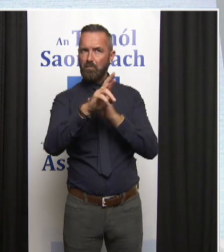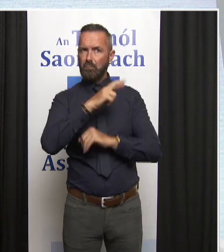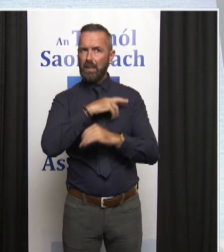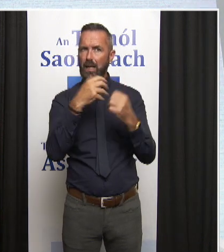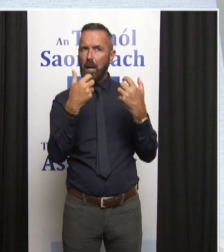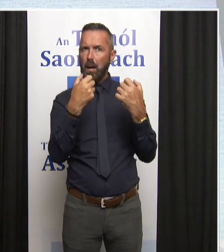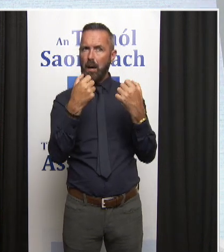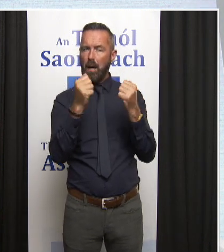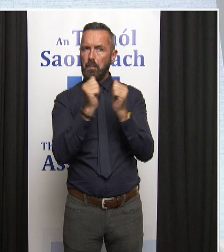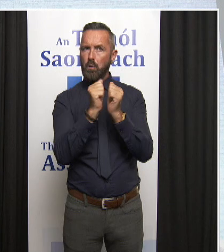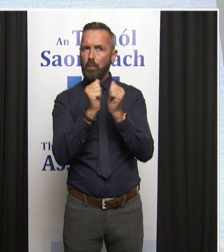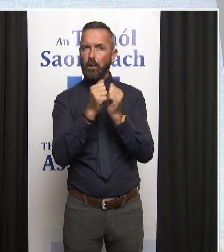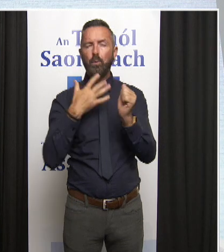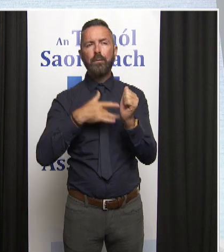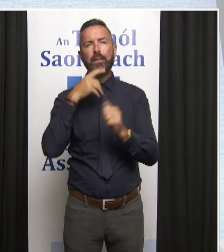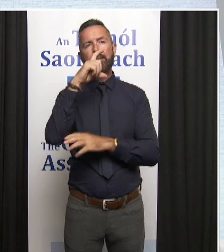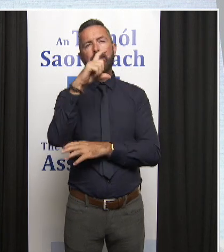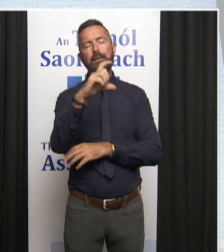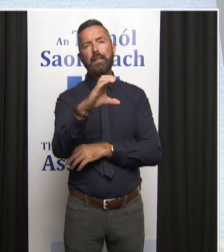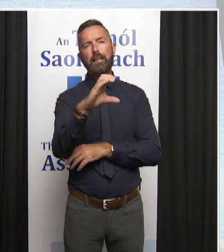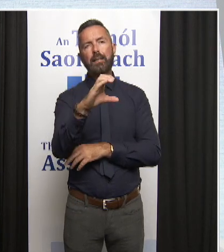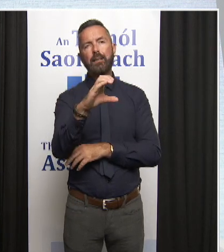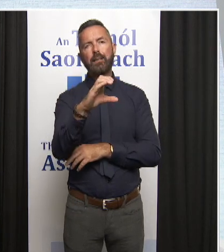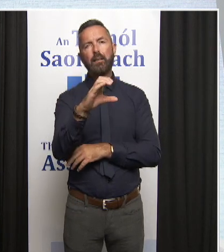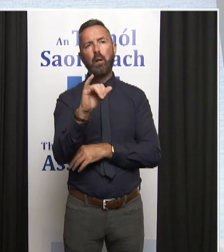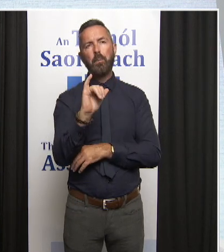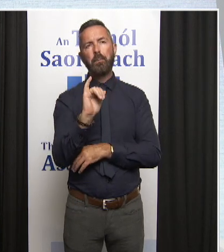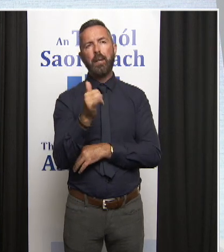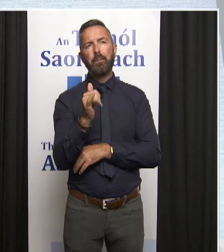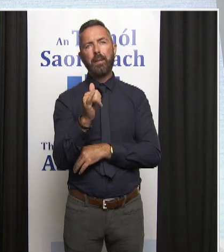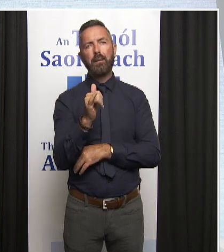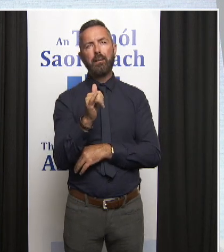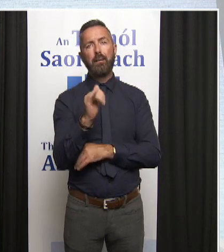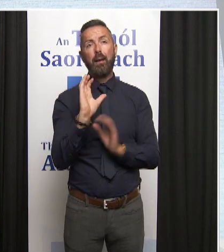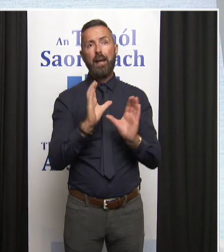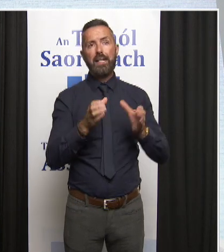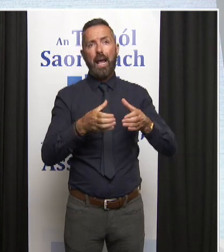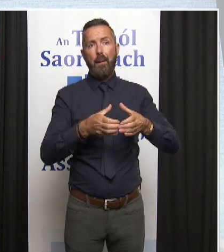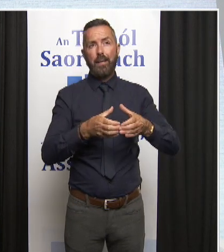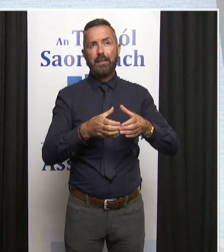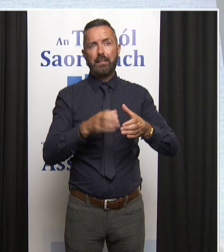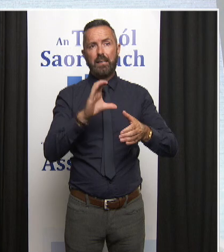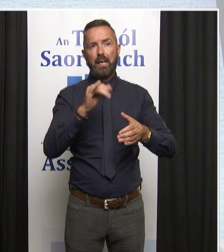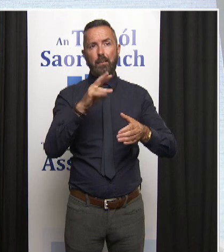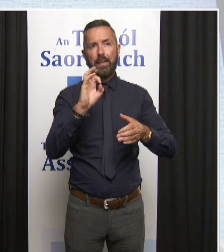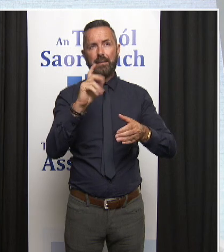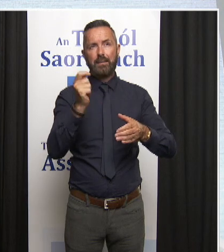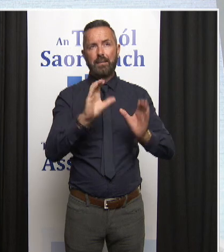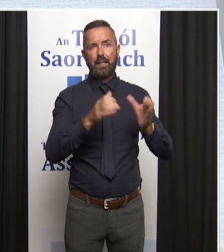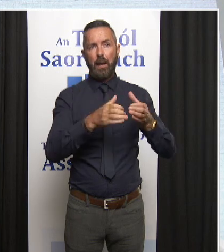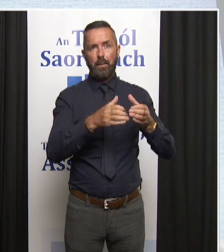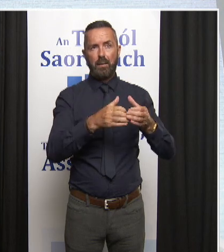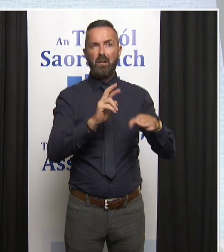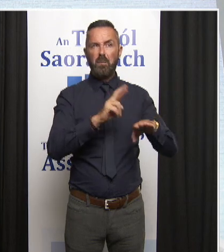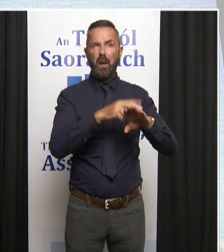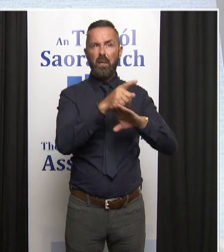also felt that C, in C, possibly a cabinet might hold portfolio. So people